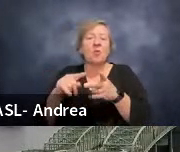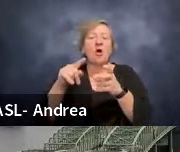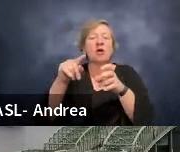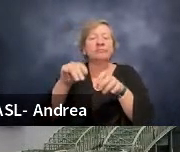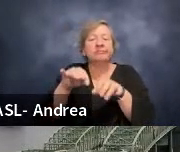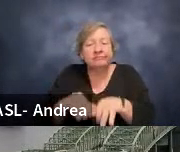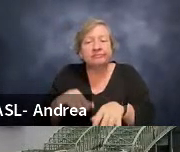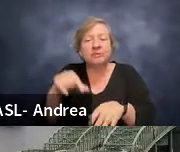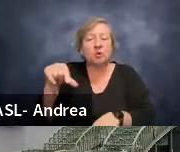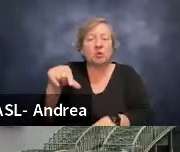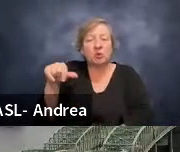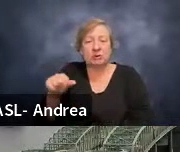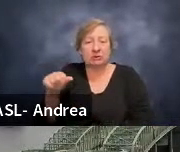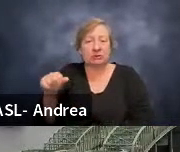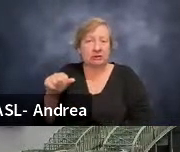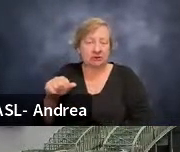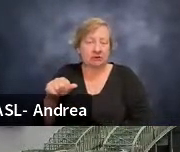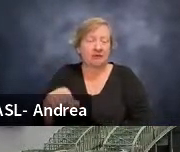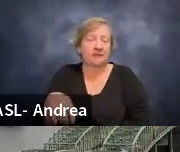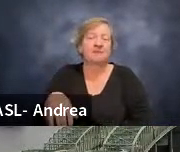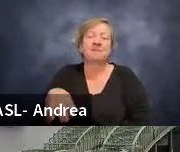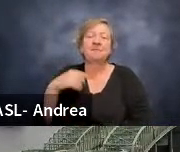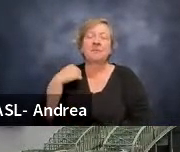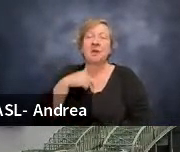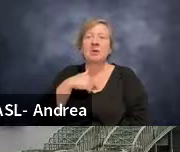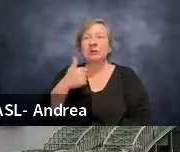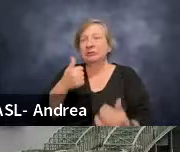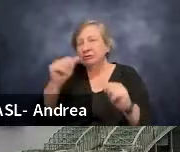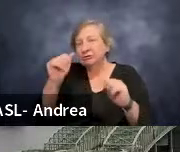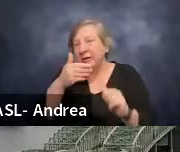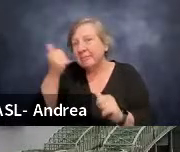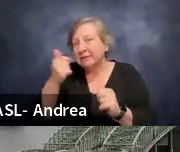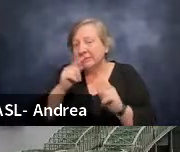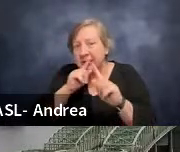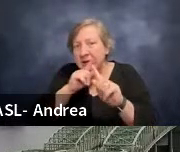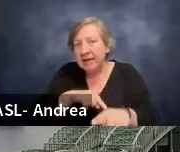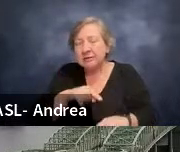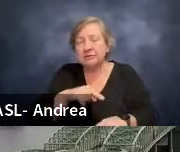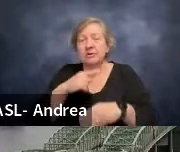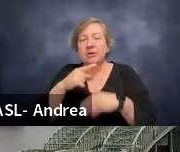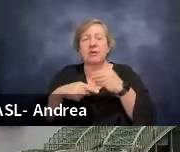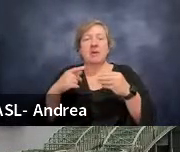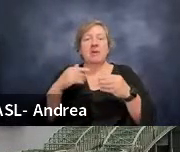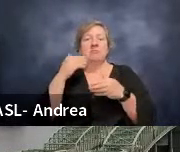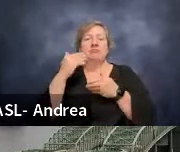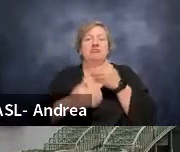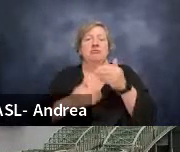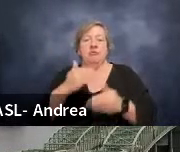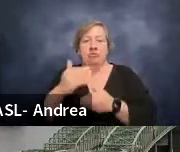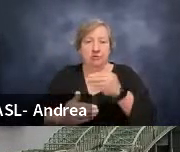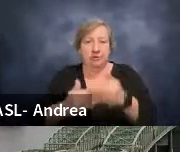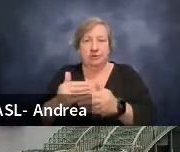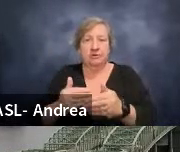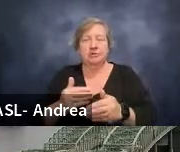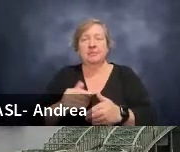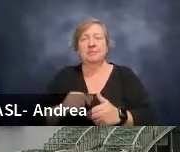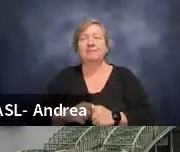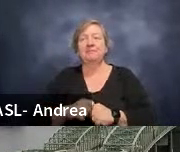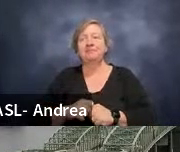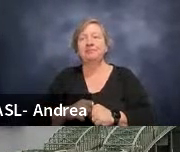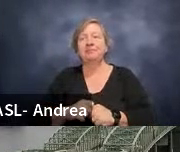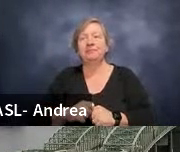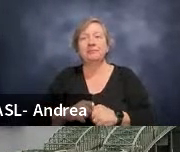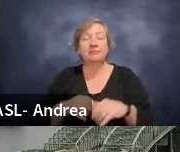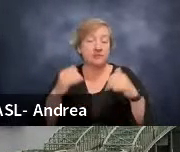function. And we will seek to answer those about the process. So with